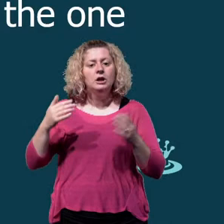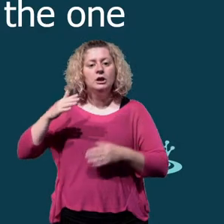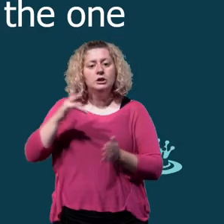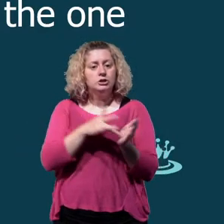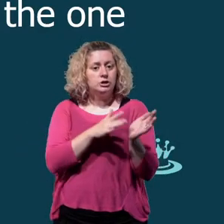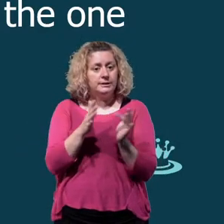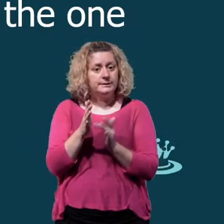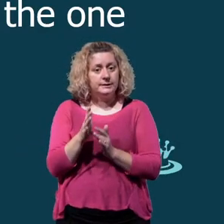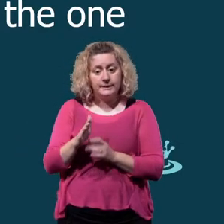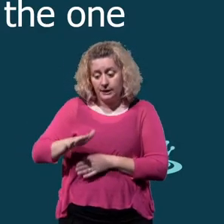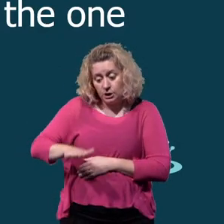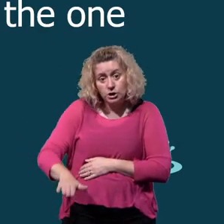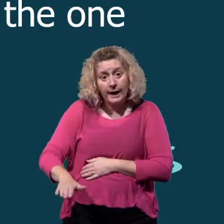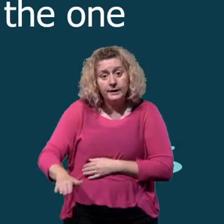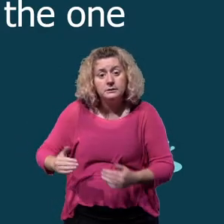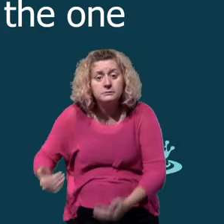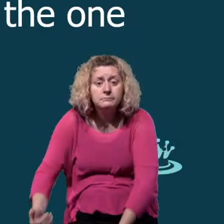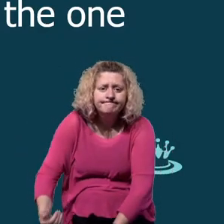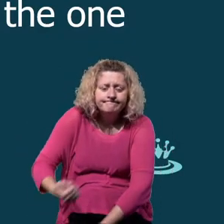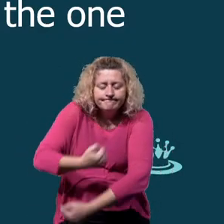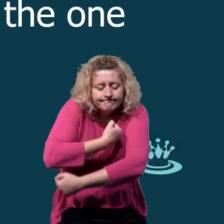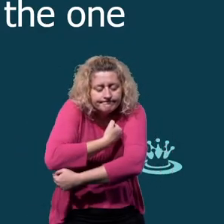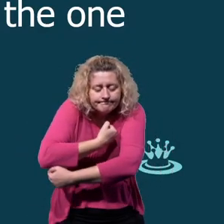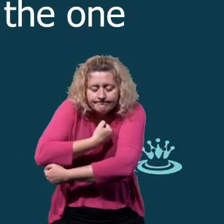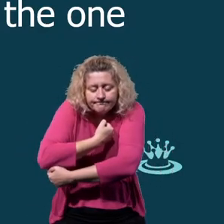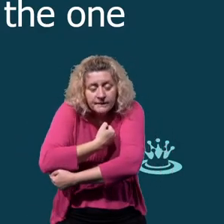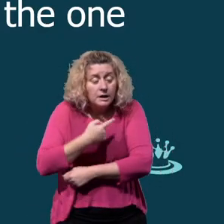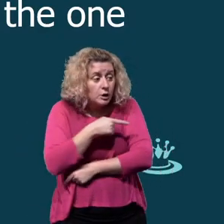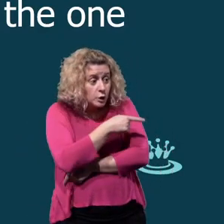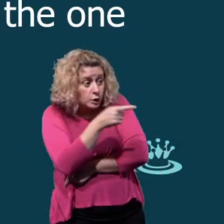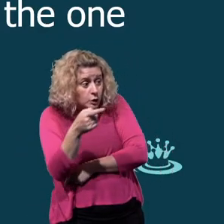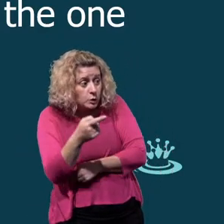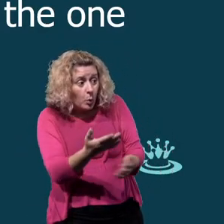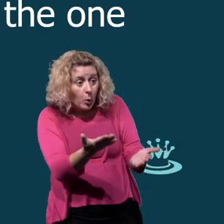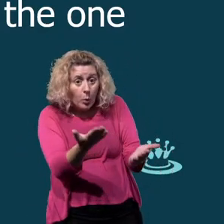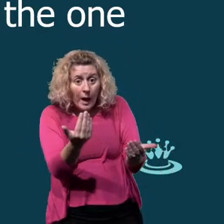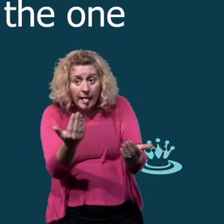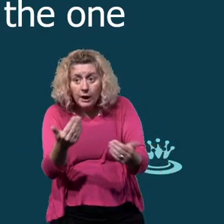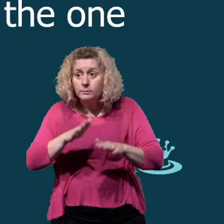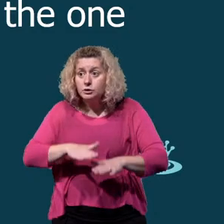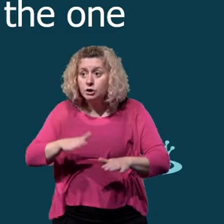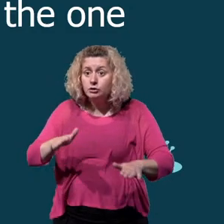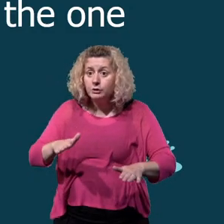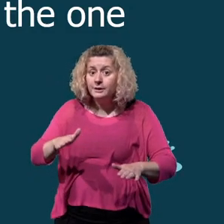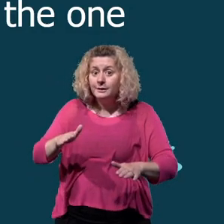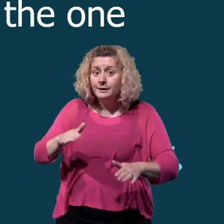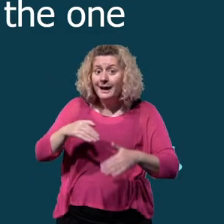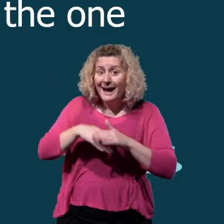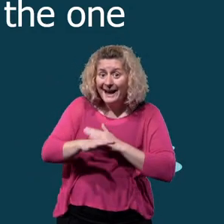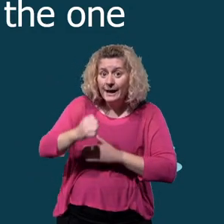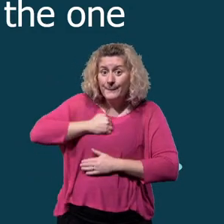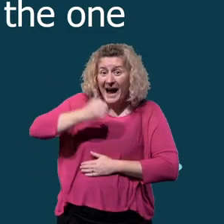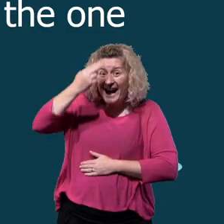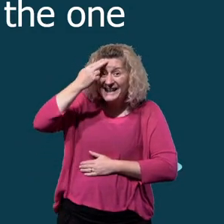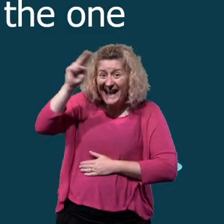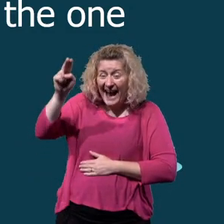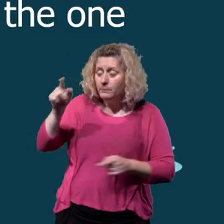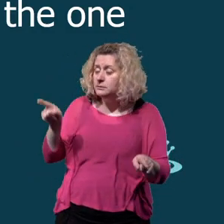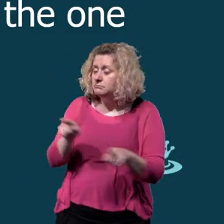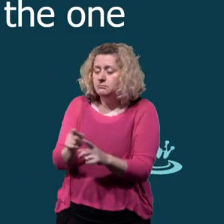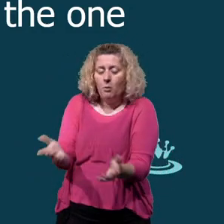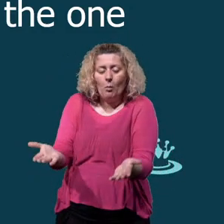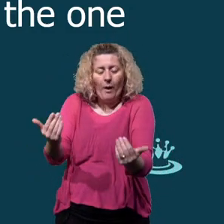stand among them, taking him in his arms. He said, whoever welcomes one of these children in my name welcomes me. So he says, listen, and if you want to understand